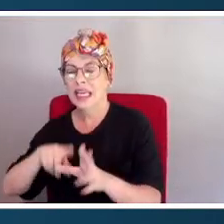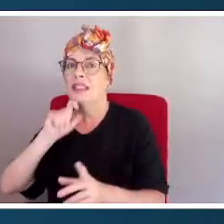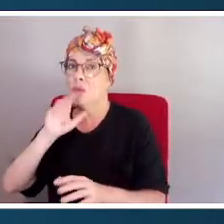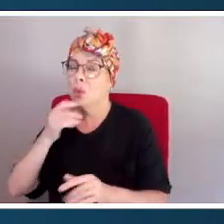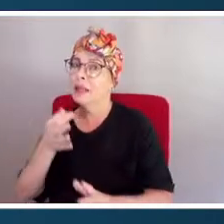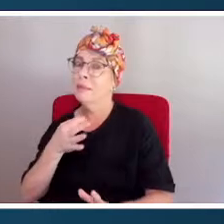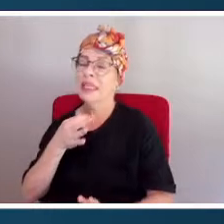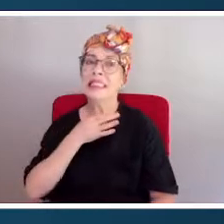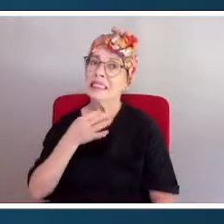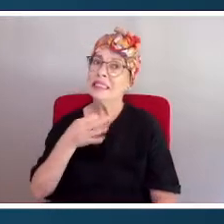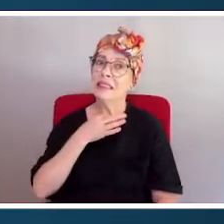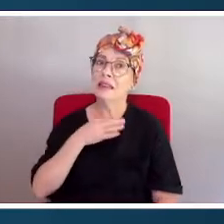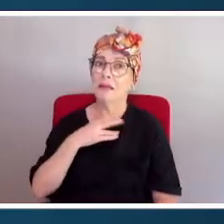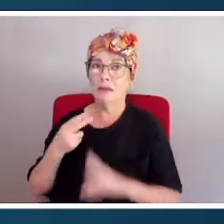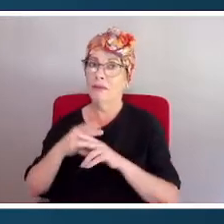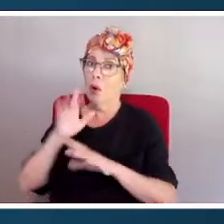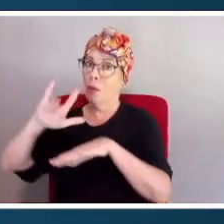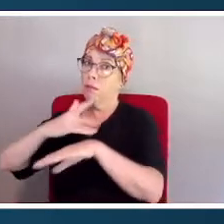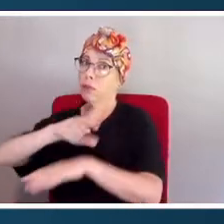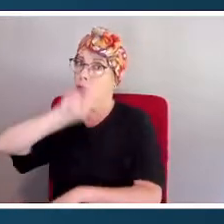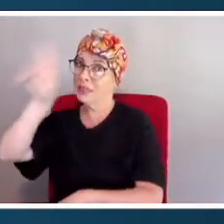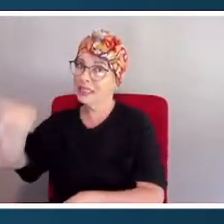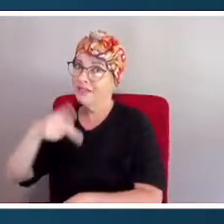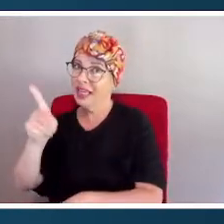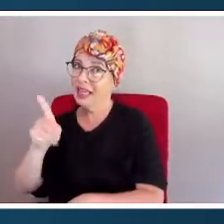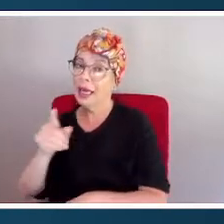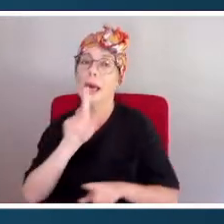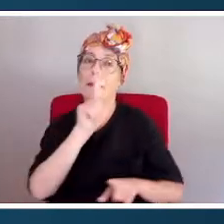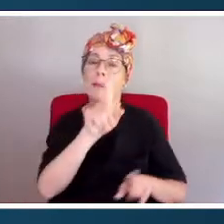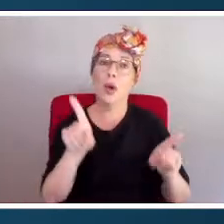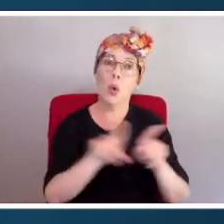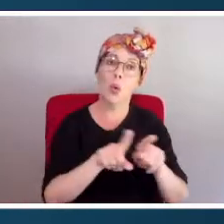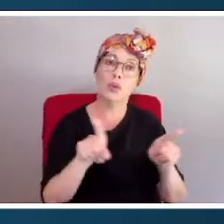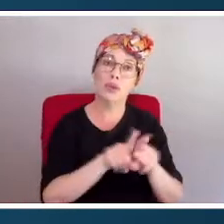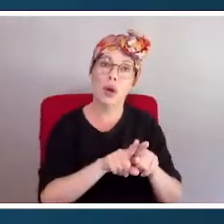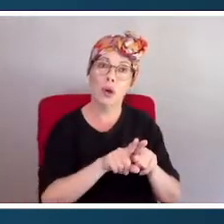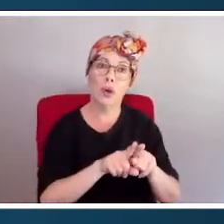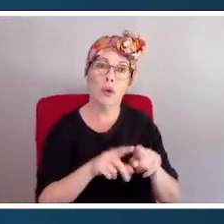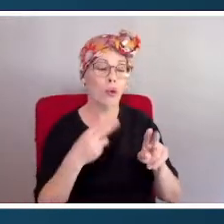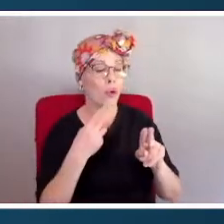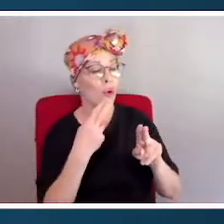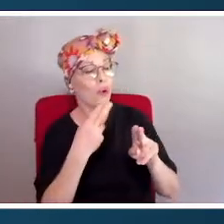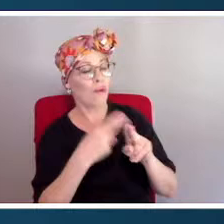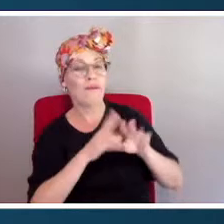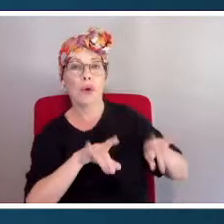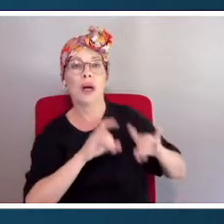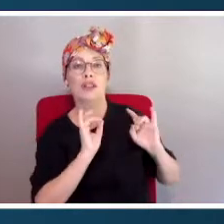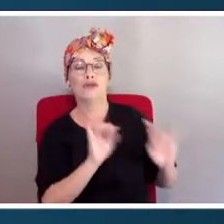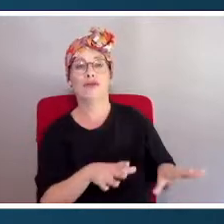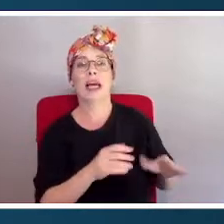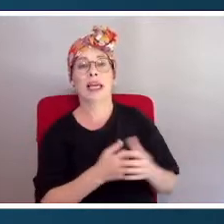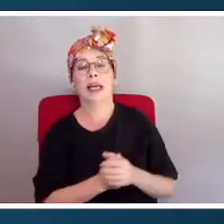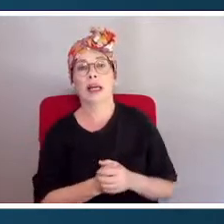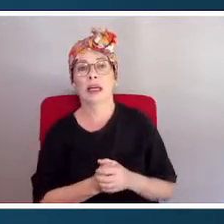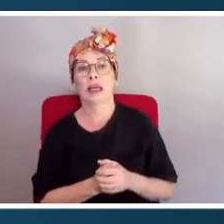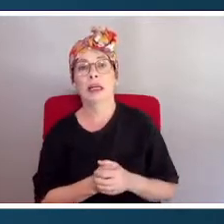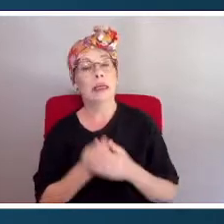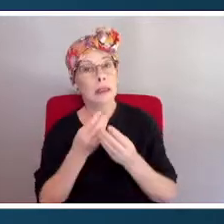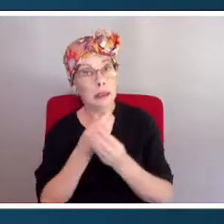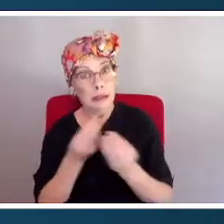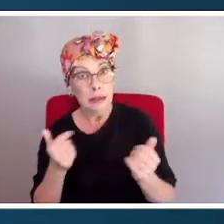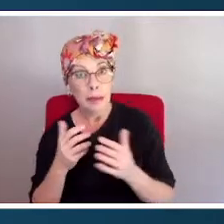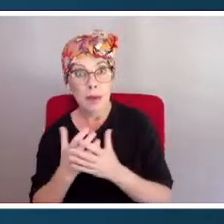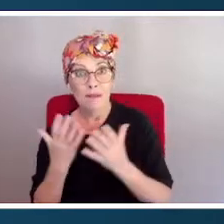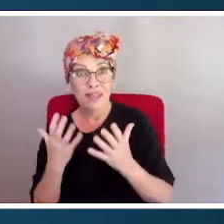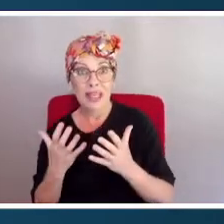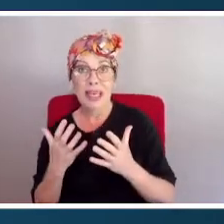view, will be like no other. Some of the greatest transformations and some of the fiercest